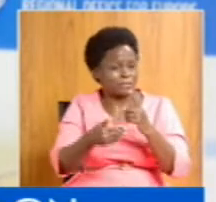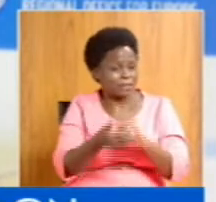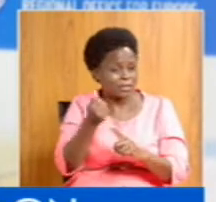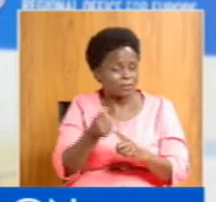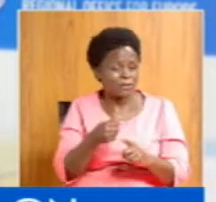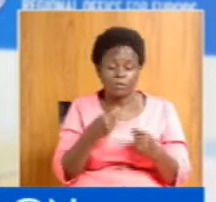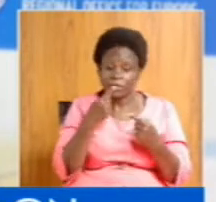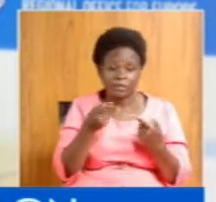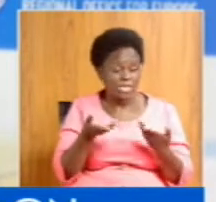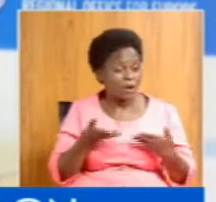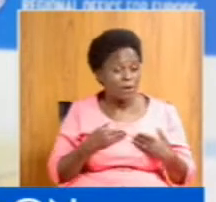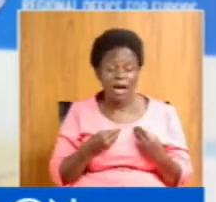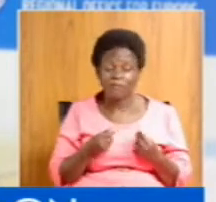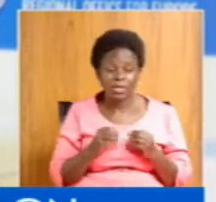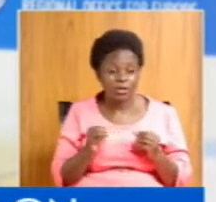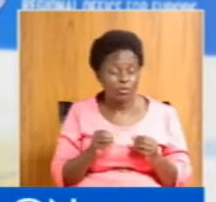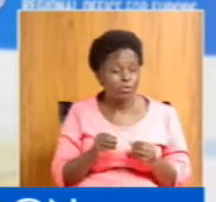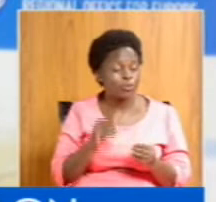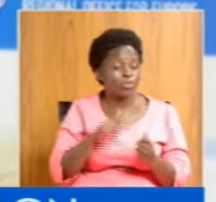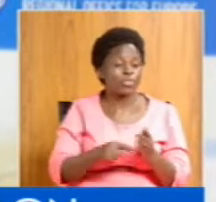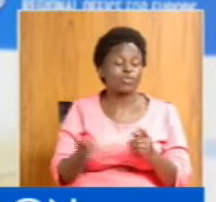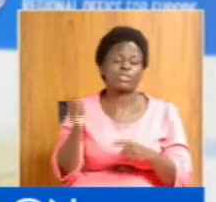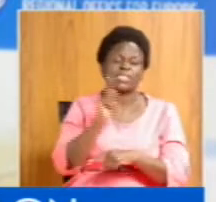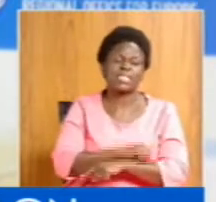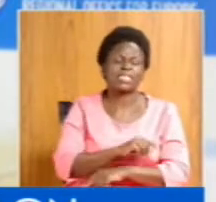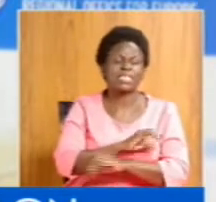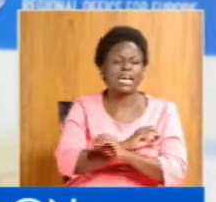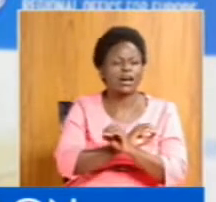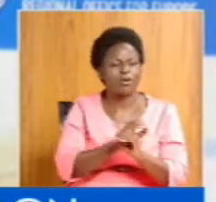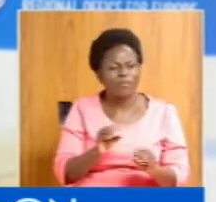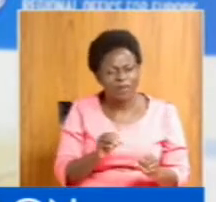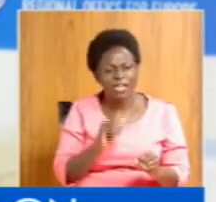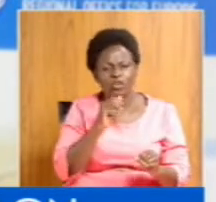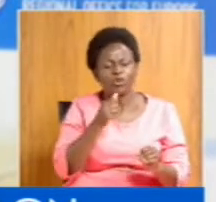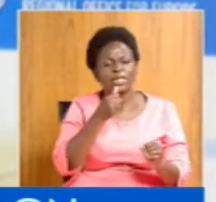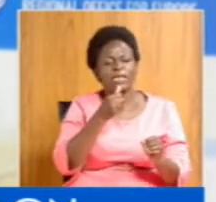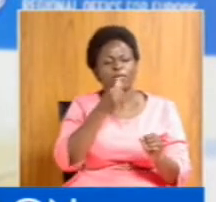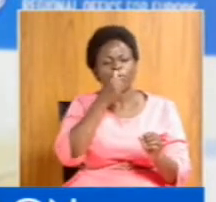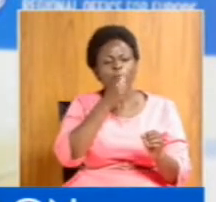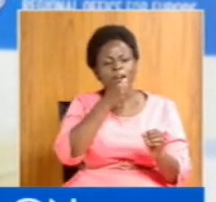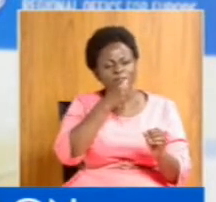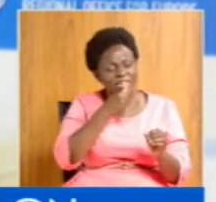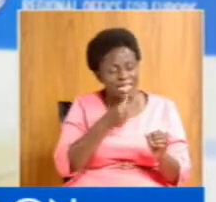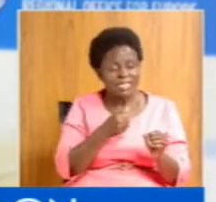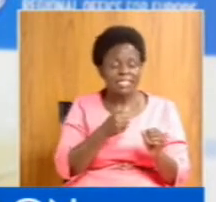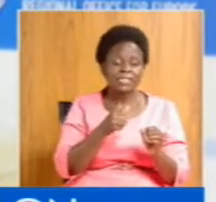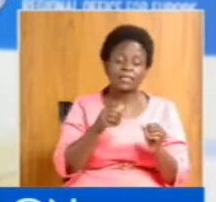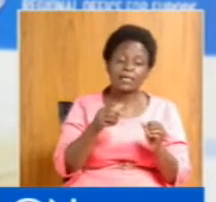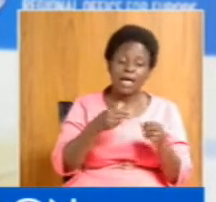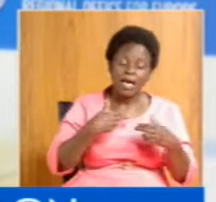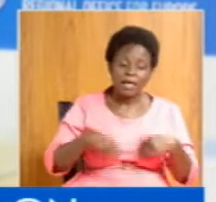to them we have no money those days are over if you do not prioritize health and education your economy is going to suffer